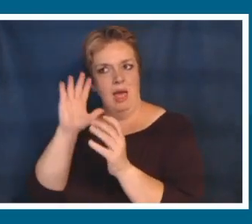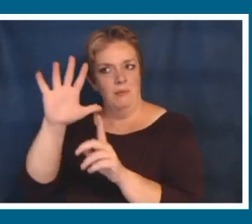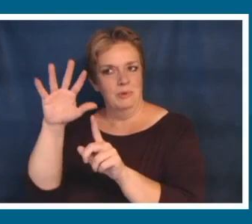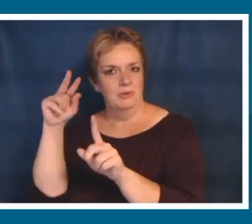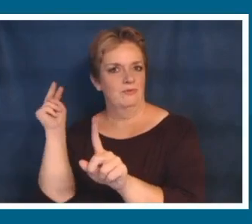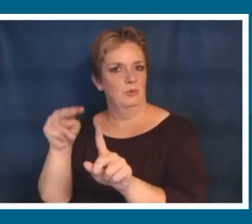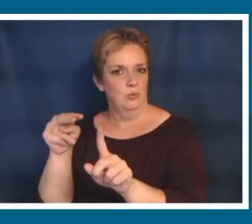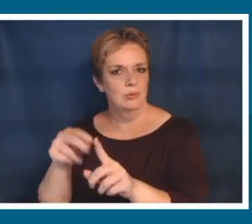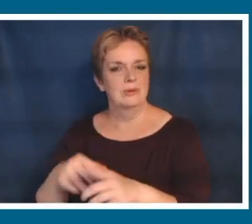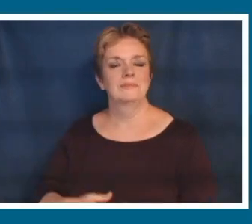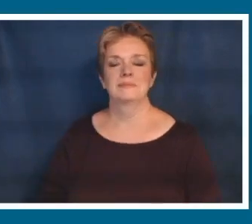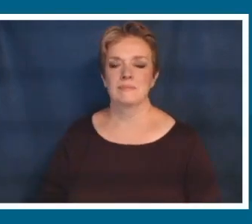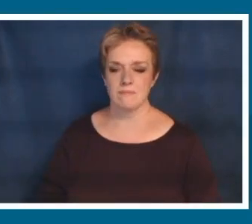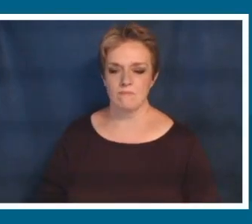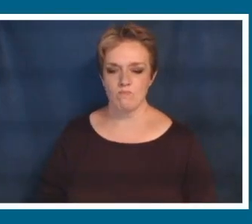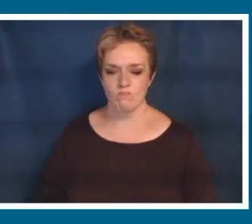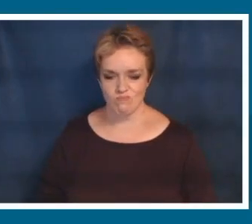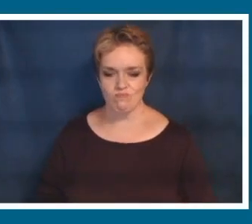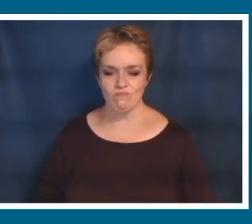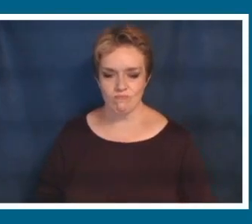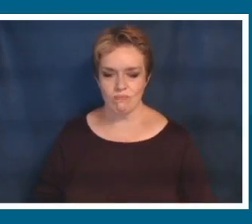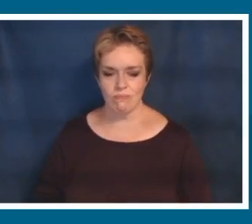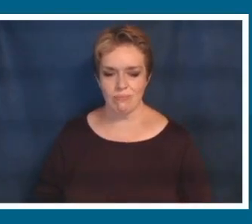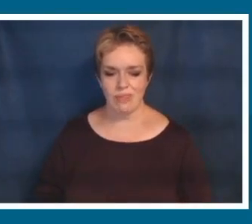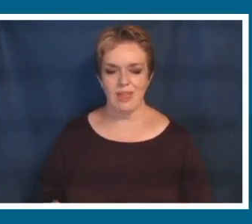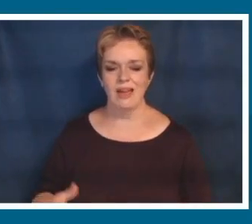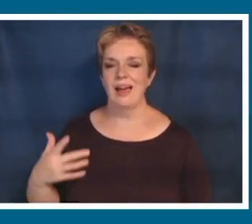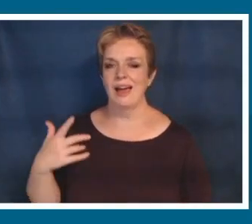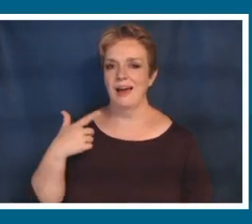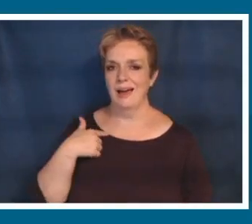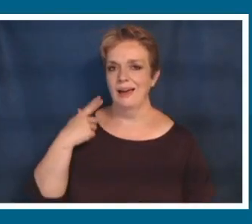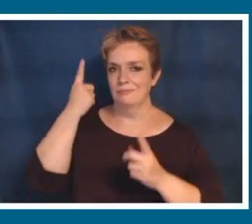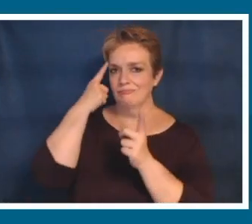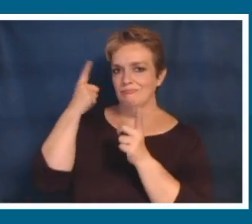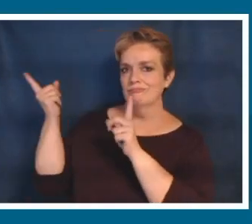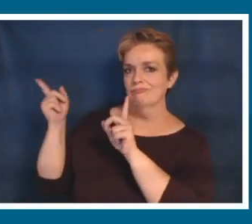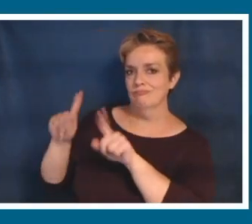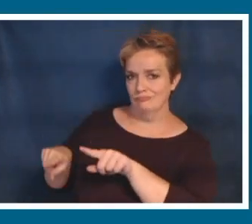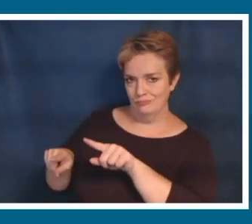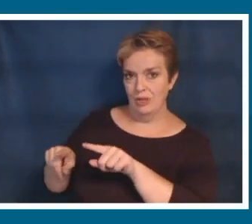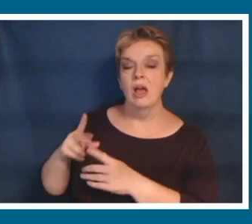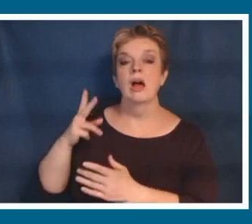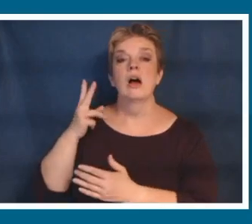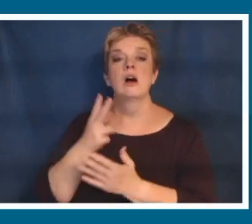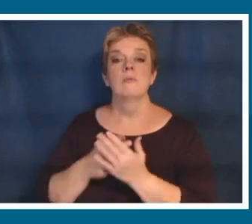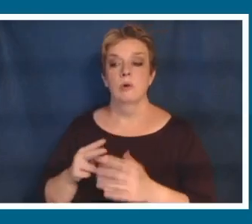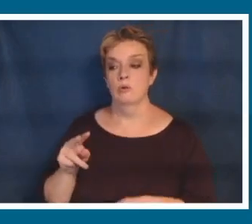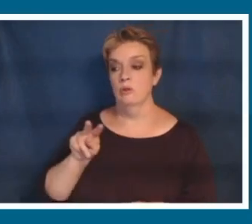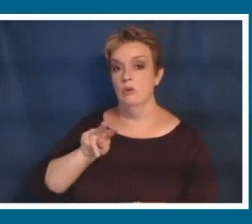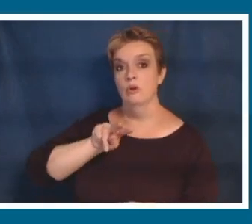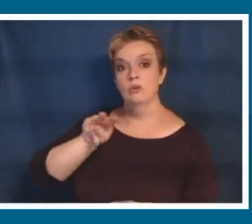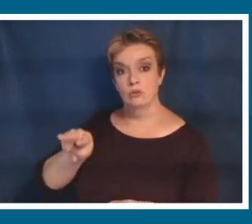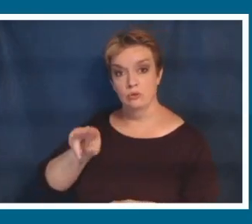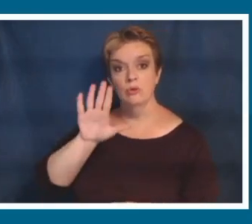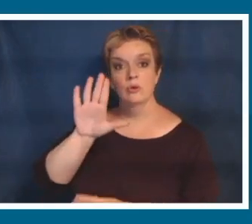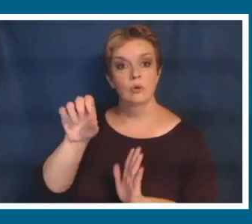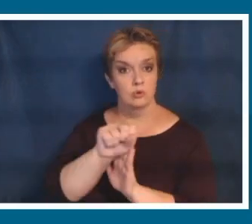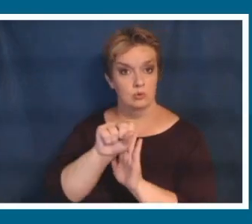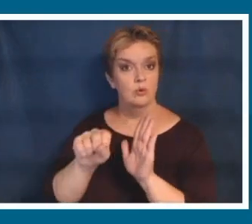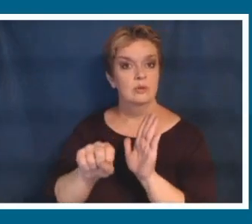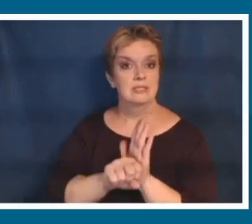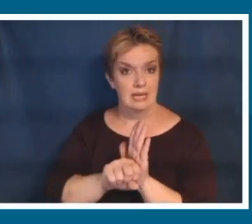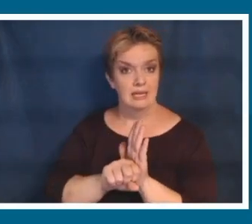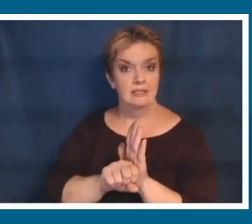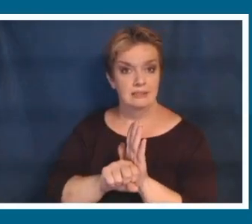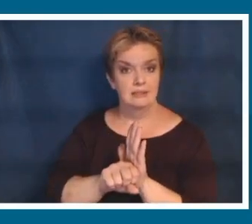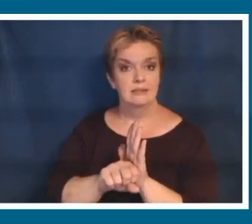echo the response that is to both look to the standards of your state. In